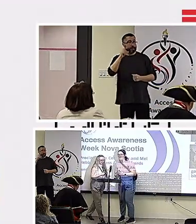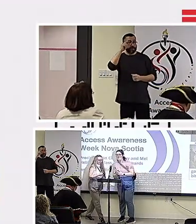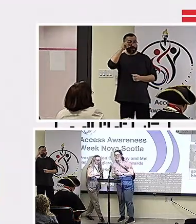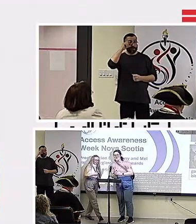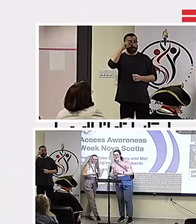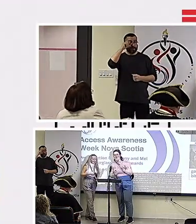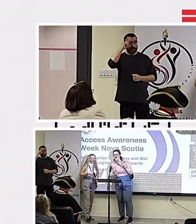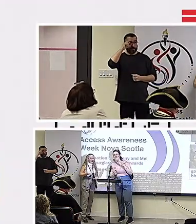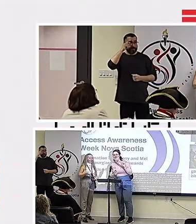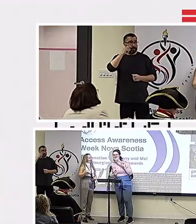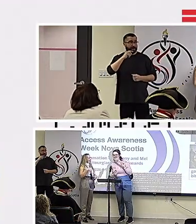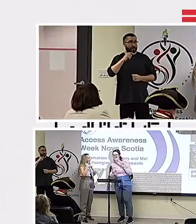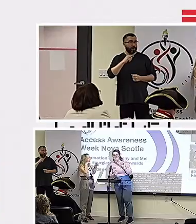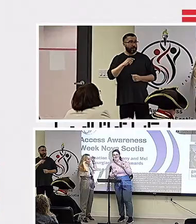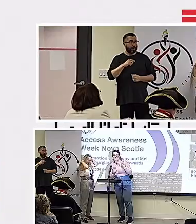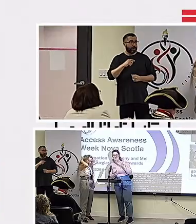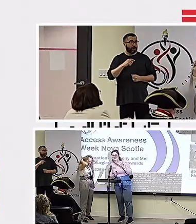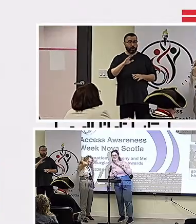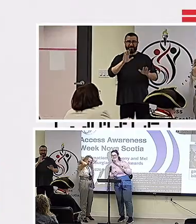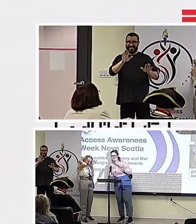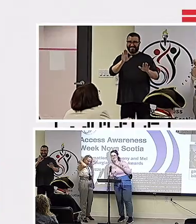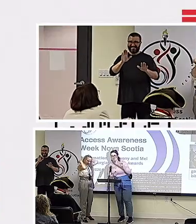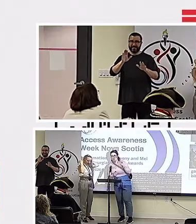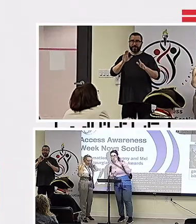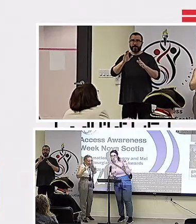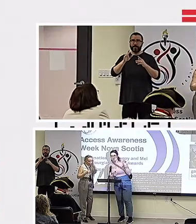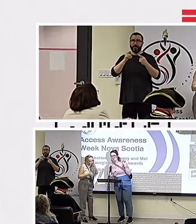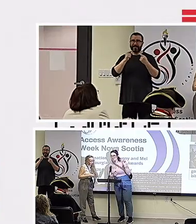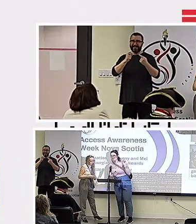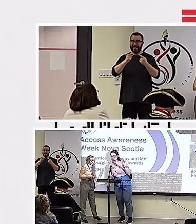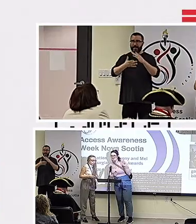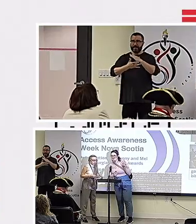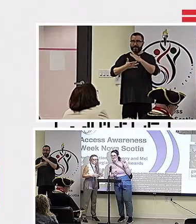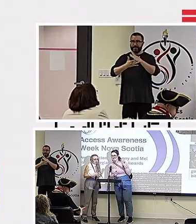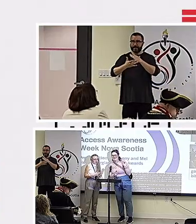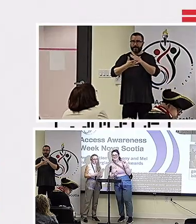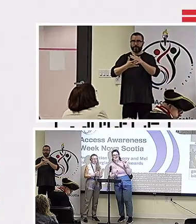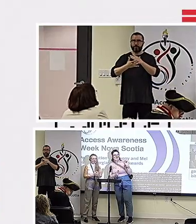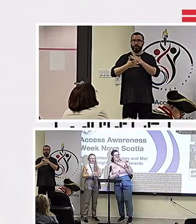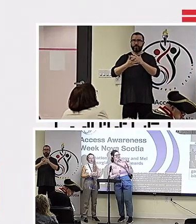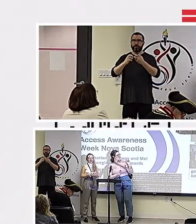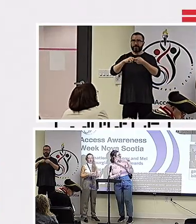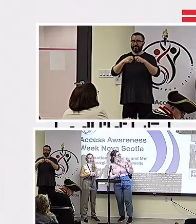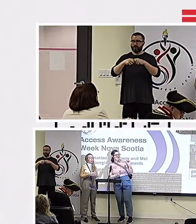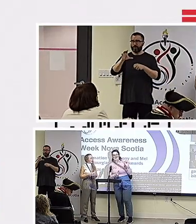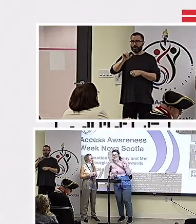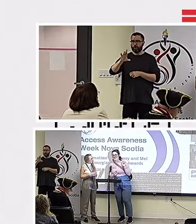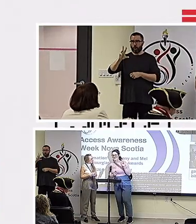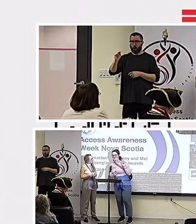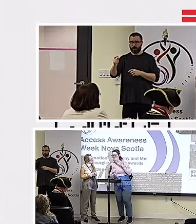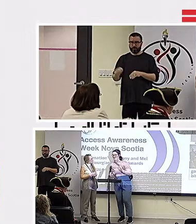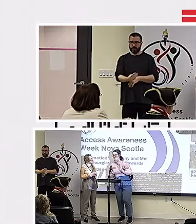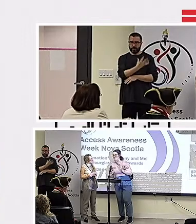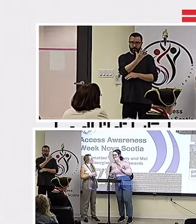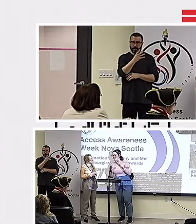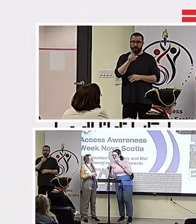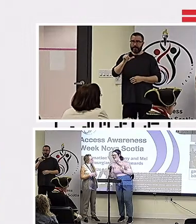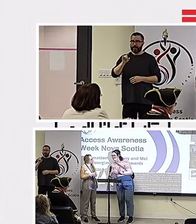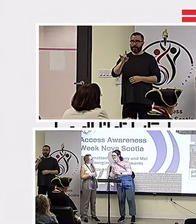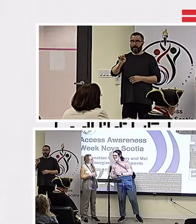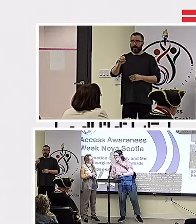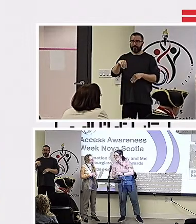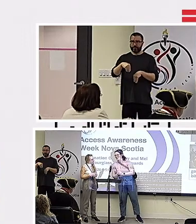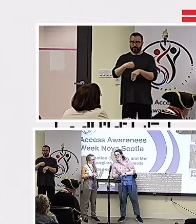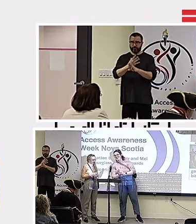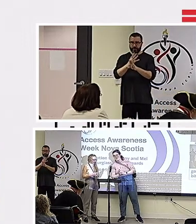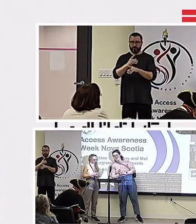And by the way, we are working on the technical difficulties of getting cut up and getting the live stream up, so bear with